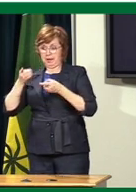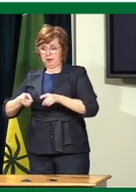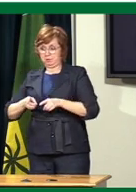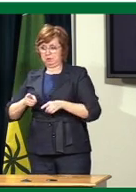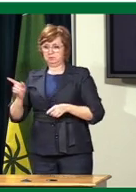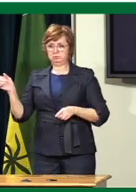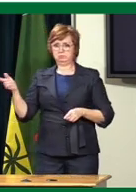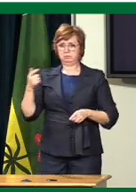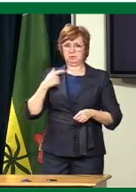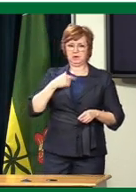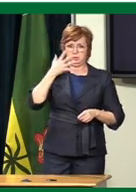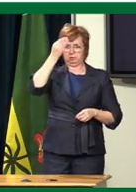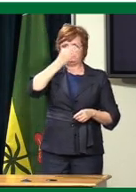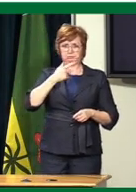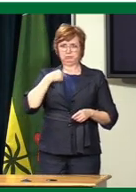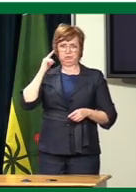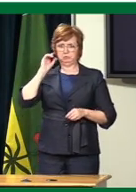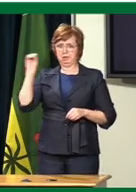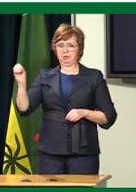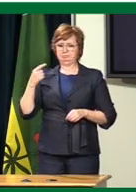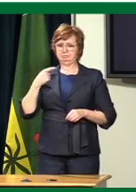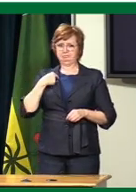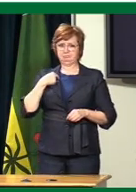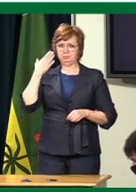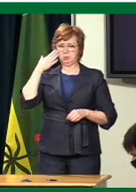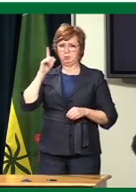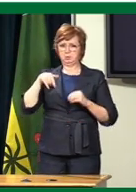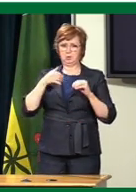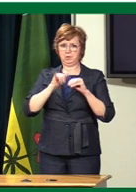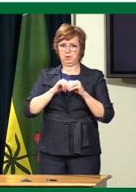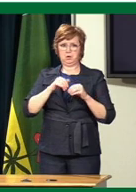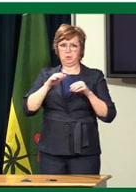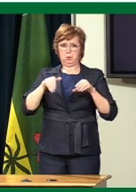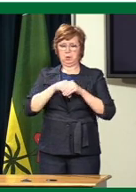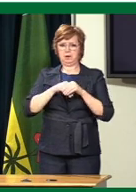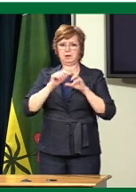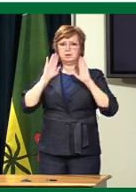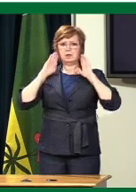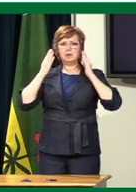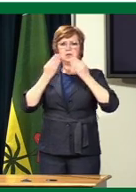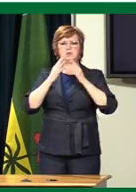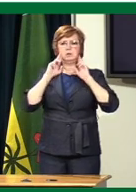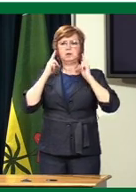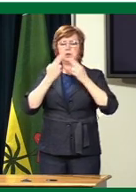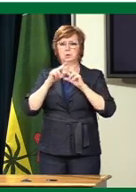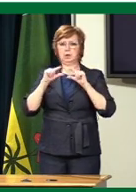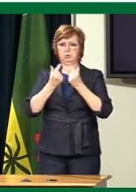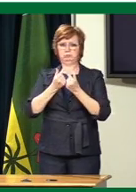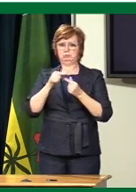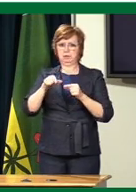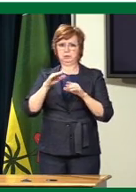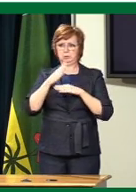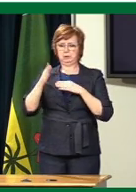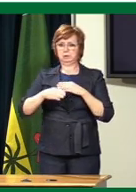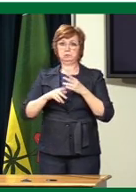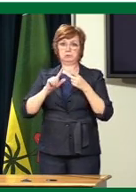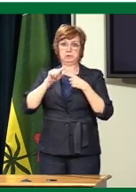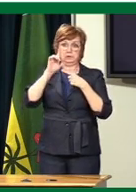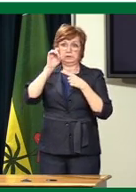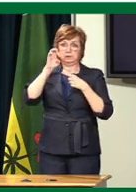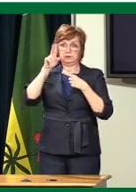I can tell you that I have no knowledge of a planned wedding on a Hutterite colony this weekend, and I'll open it up to Derek